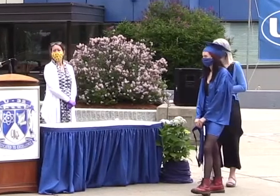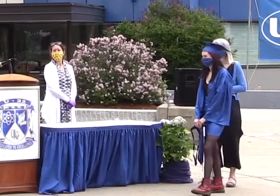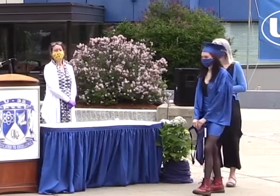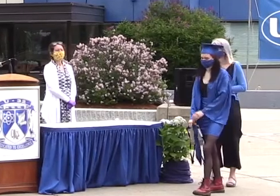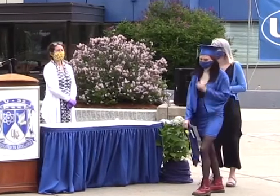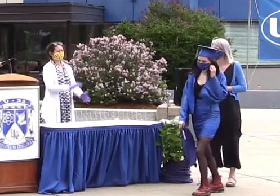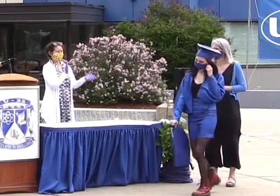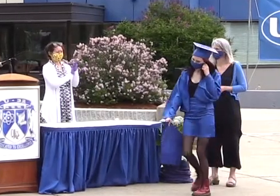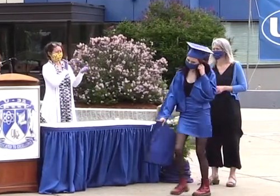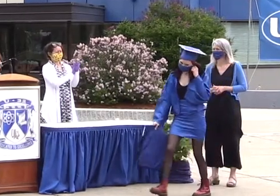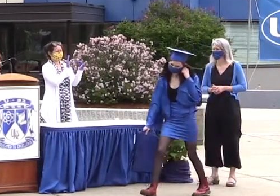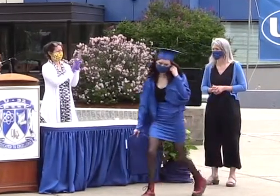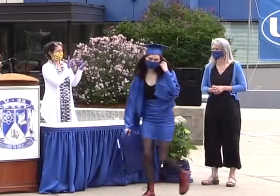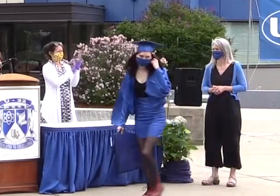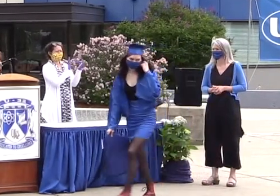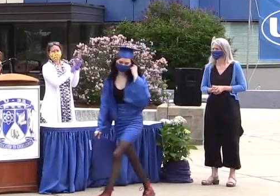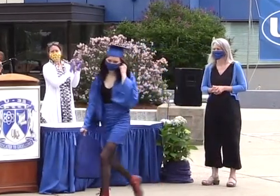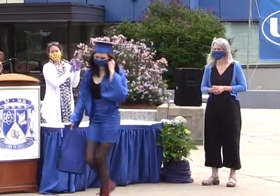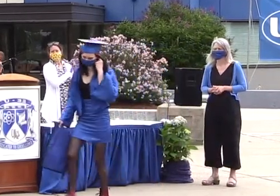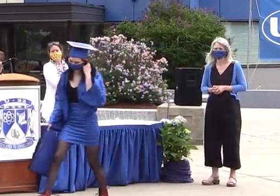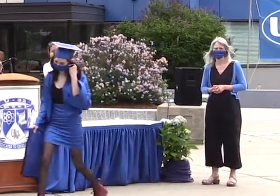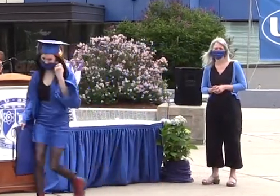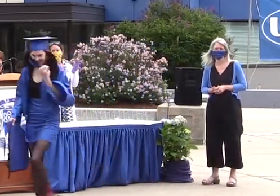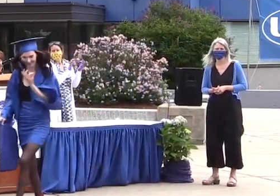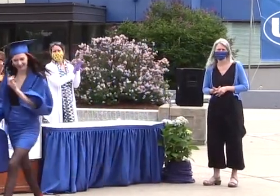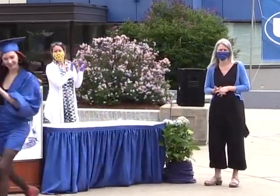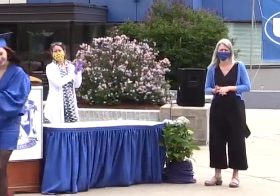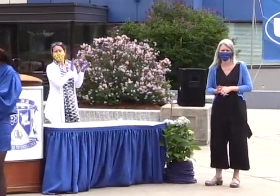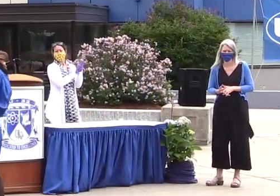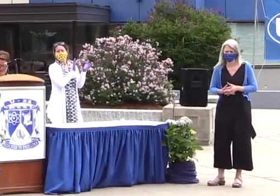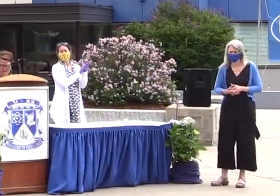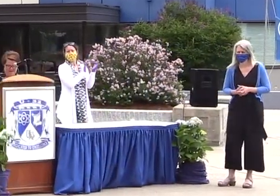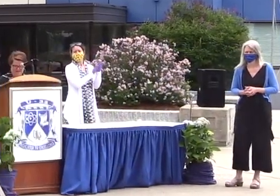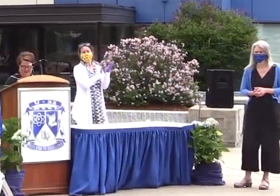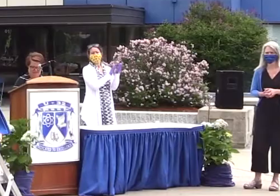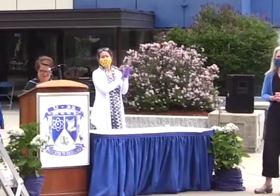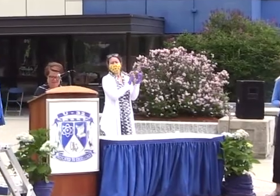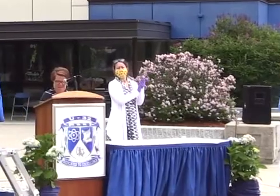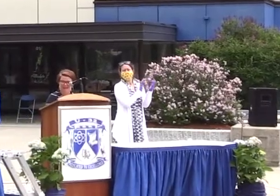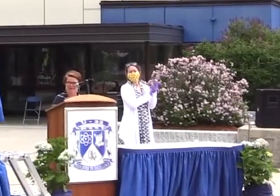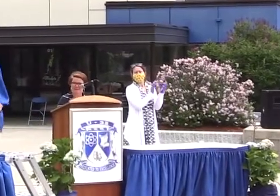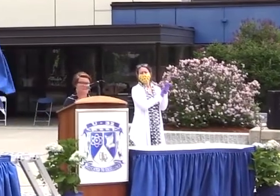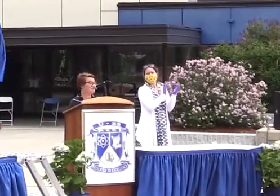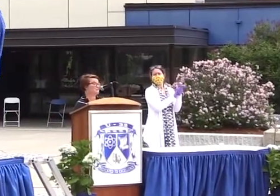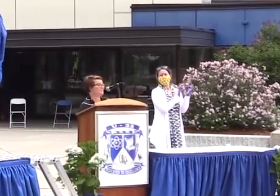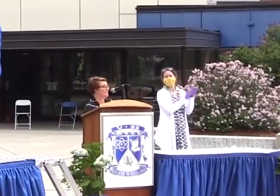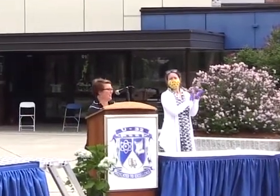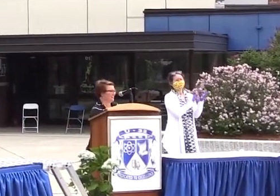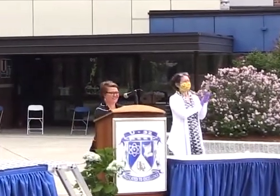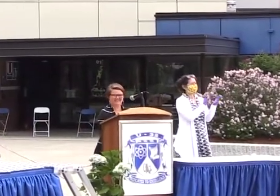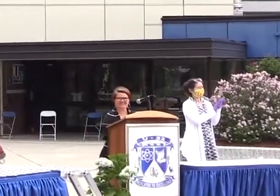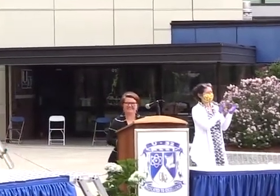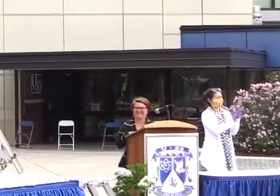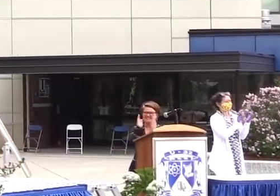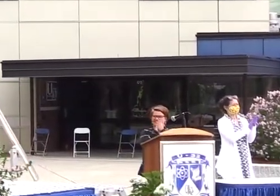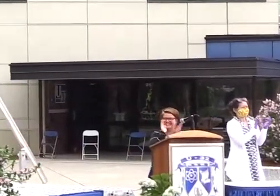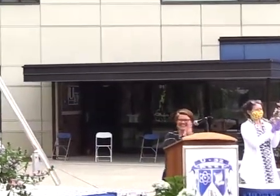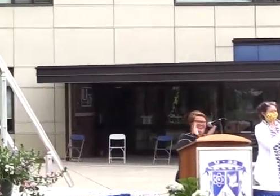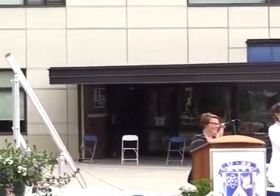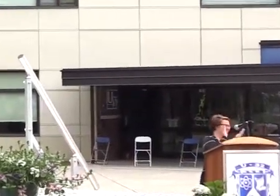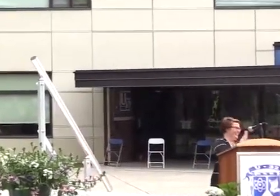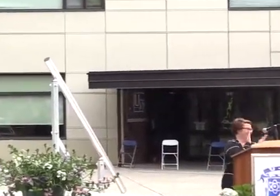Anna Young. Joining Anna on stage is her mother, Amy, a Berlin elementary school teacher.